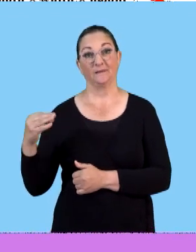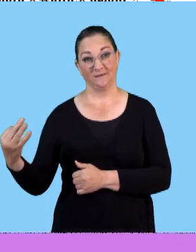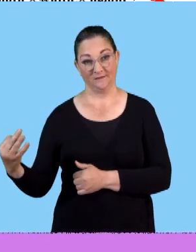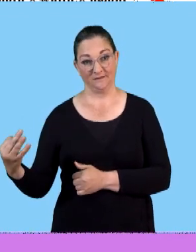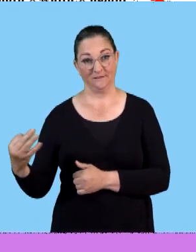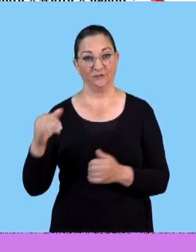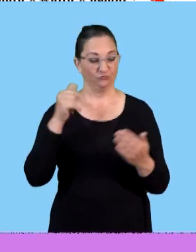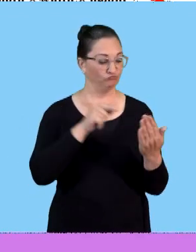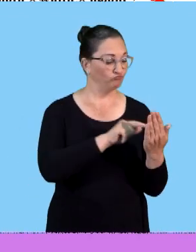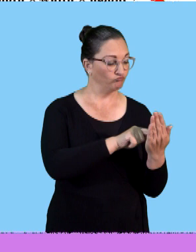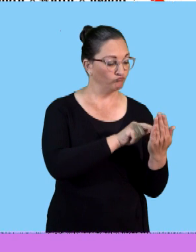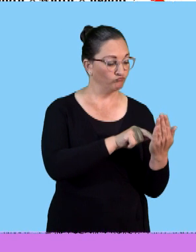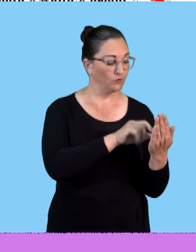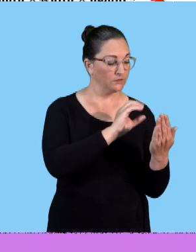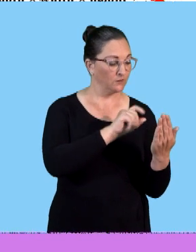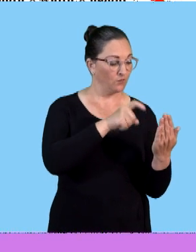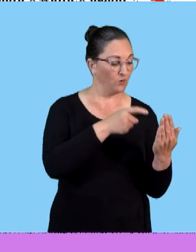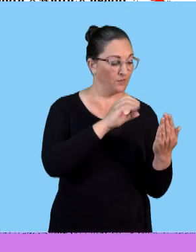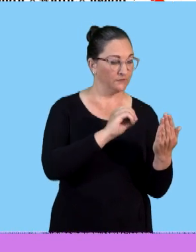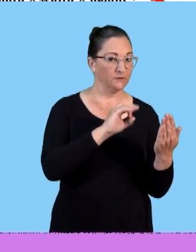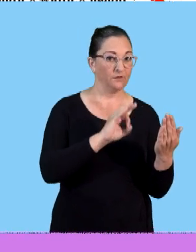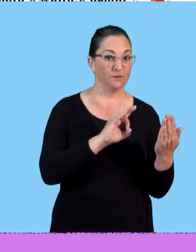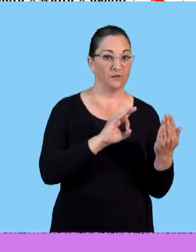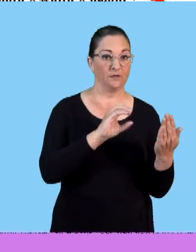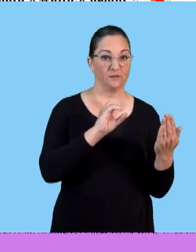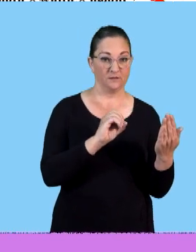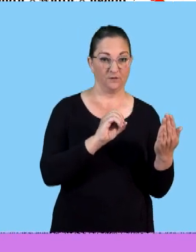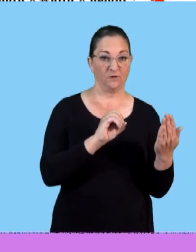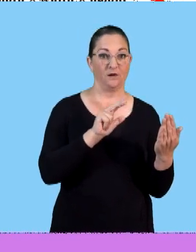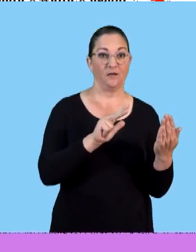0,030844,125, and this is cubic meters. I will double check my answer.